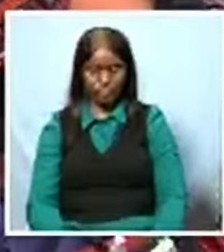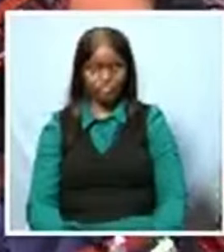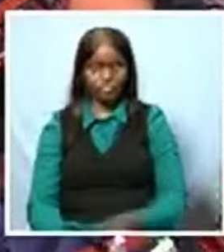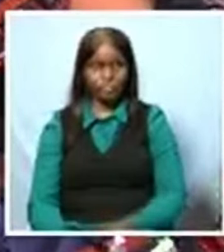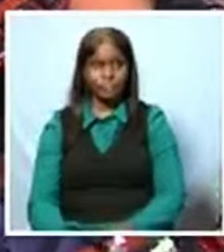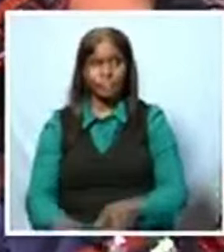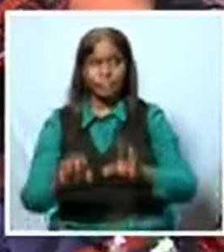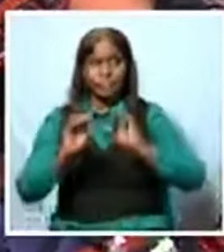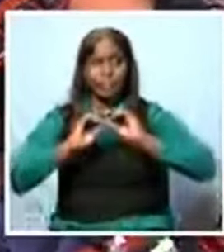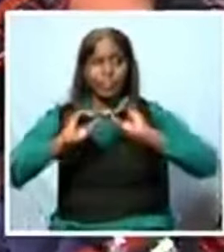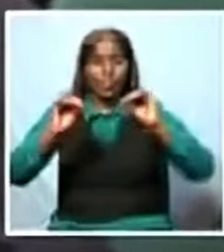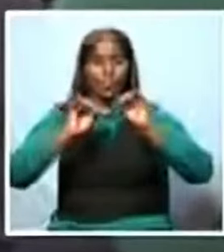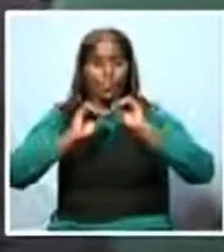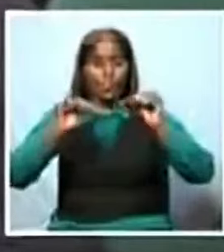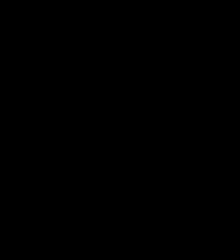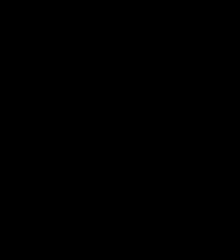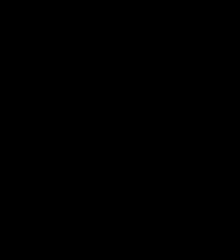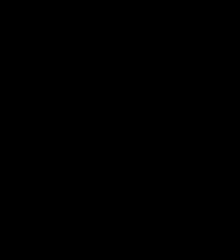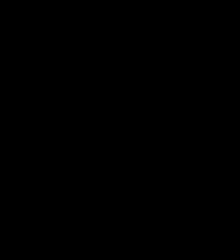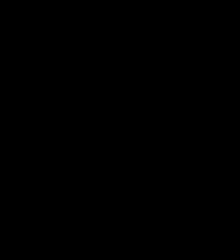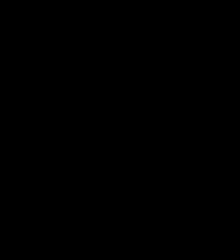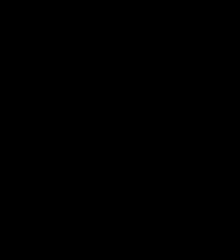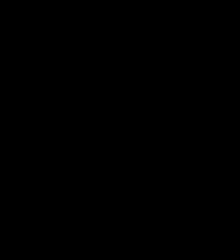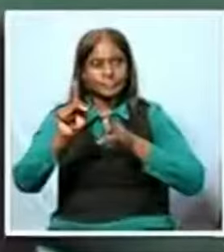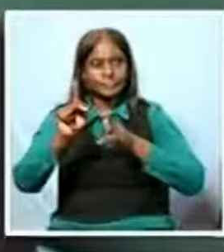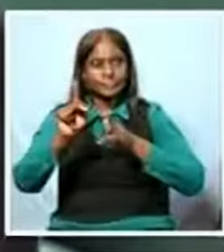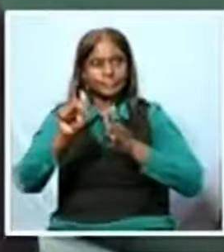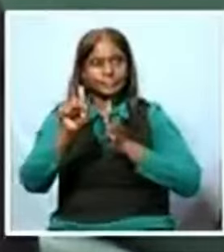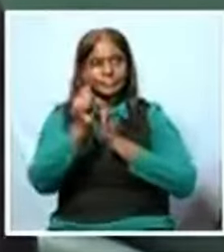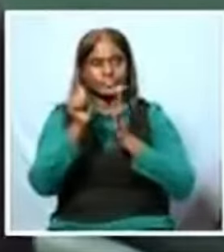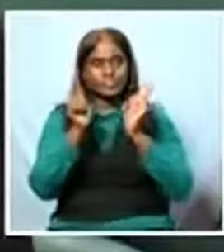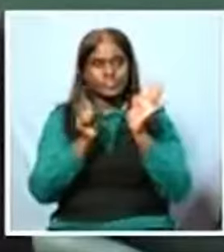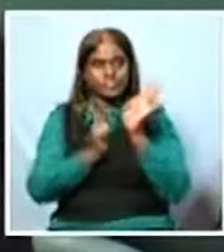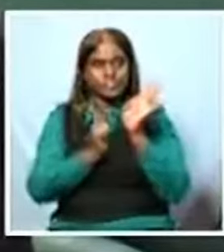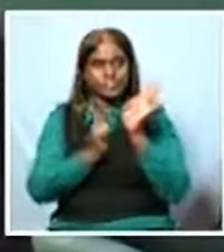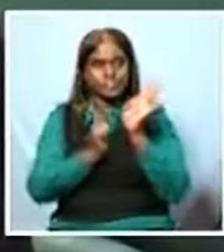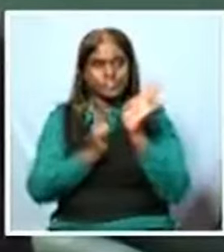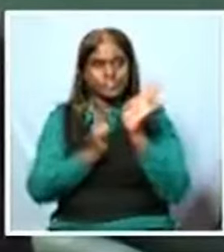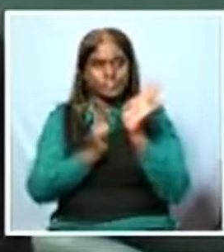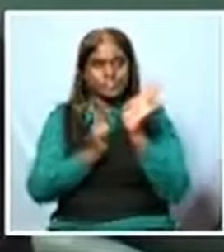The Teaching Professional Bill